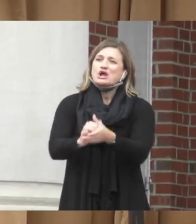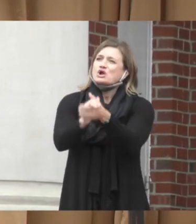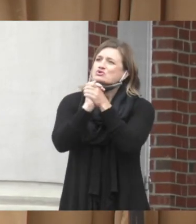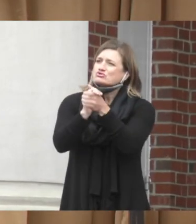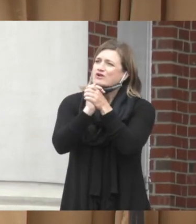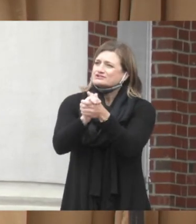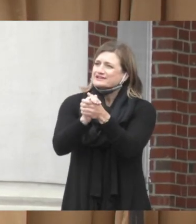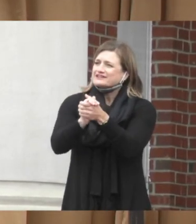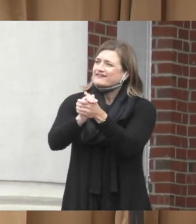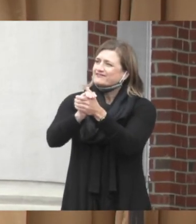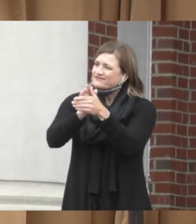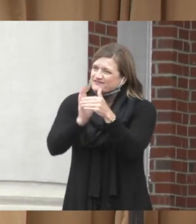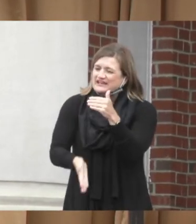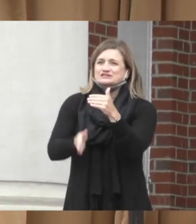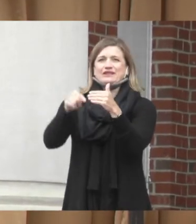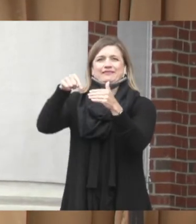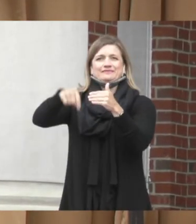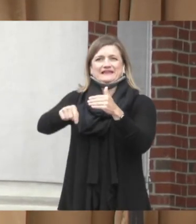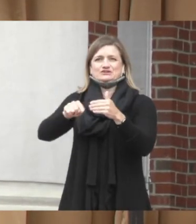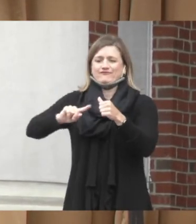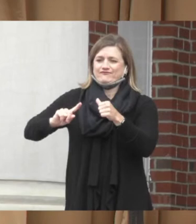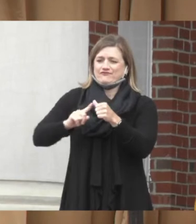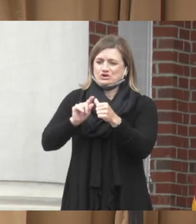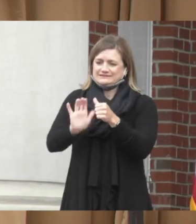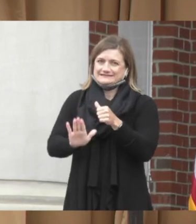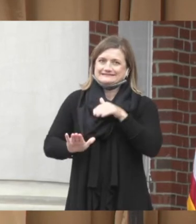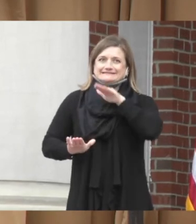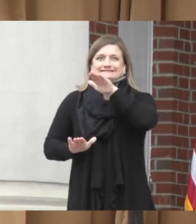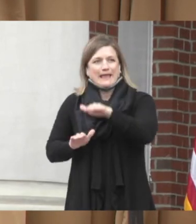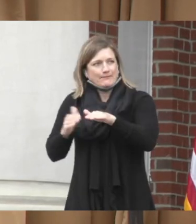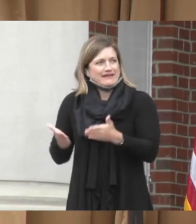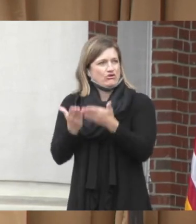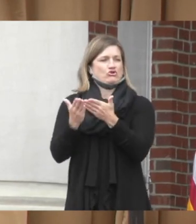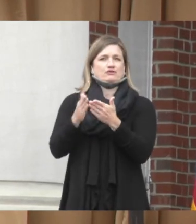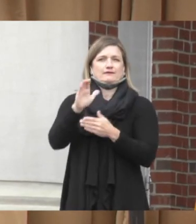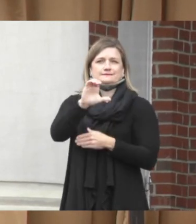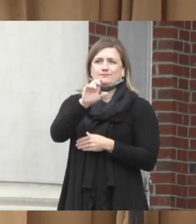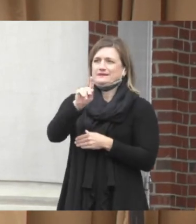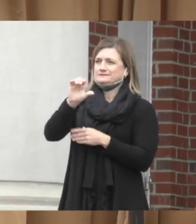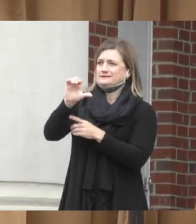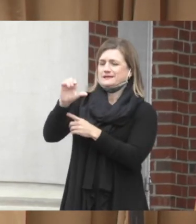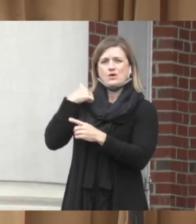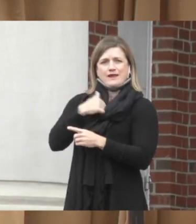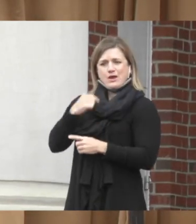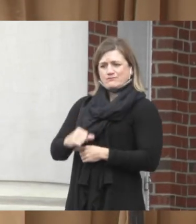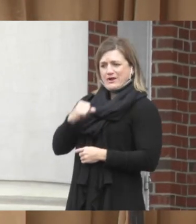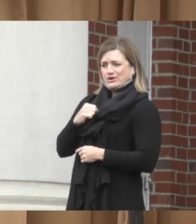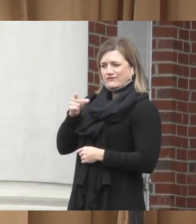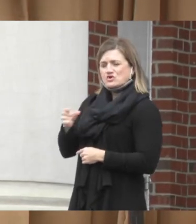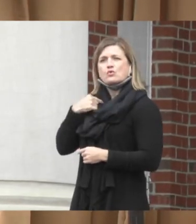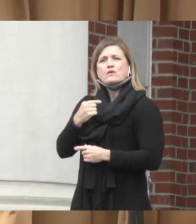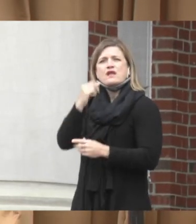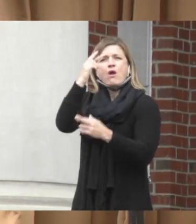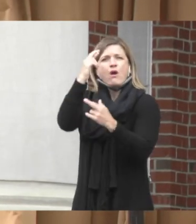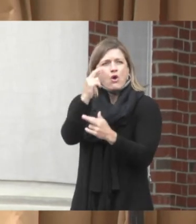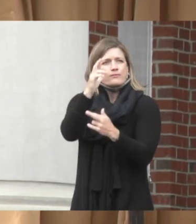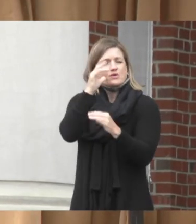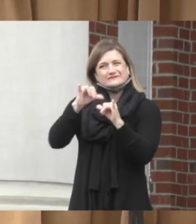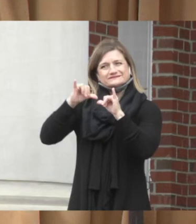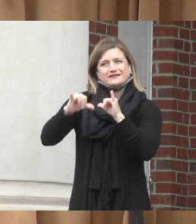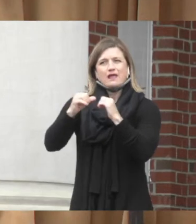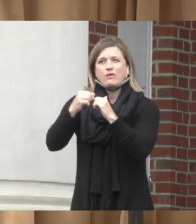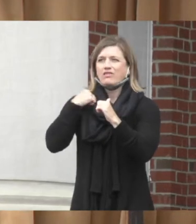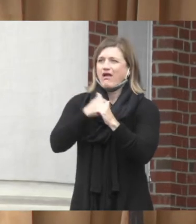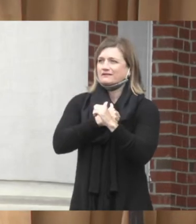Congratulations on completing this extremely important first step here at Central Piedmont. We're proud of you as well. And we hope that you'll consider staying with us